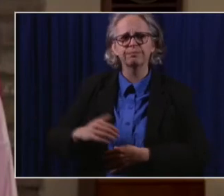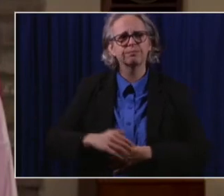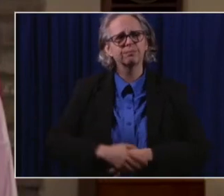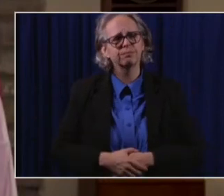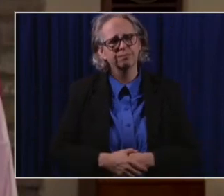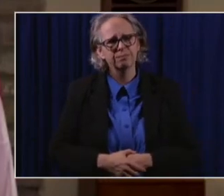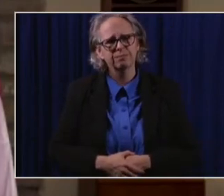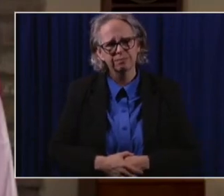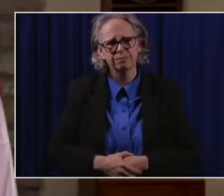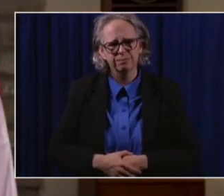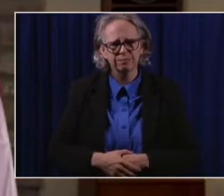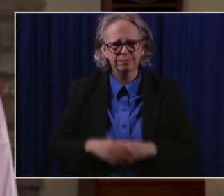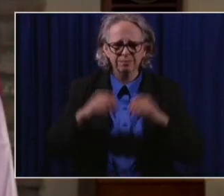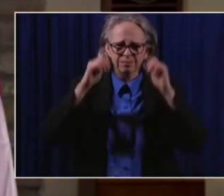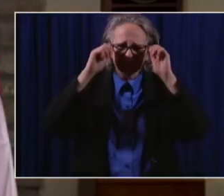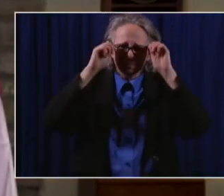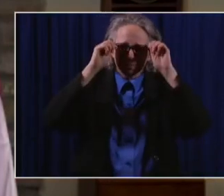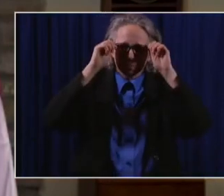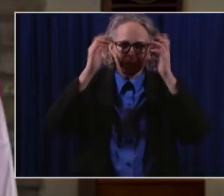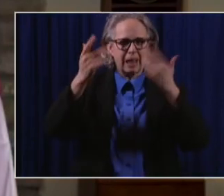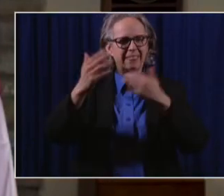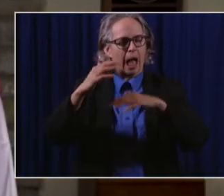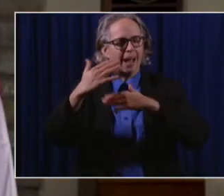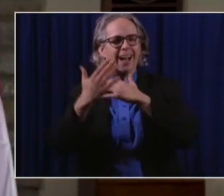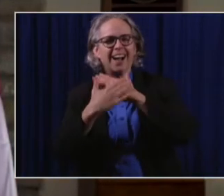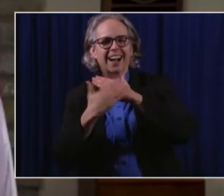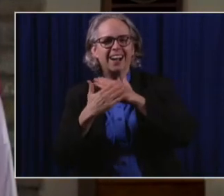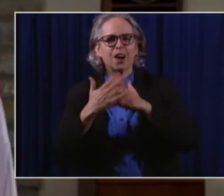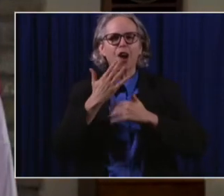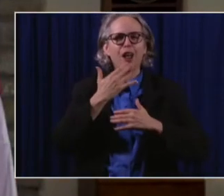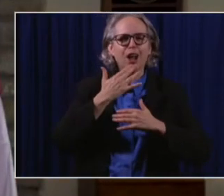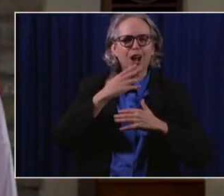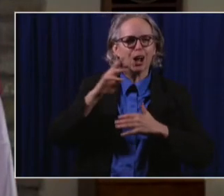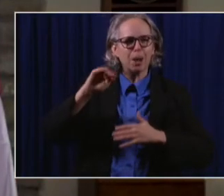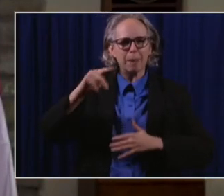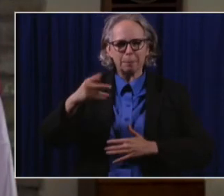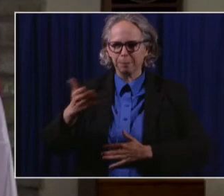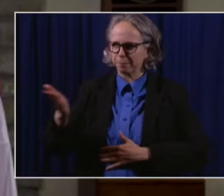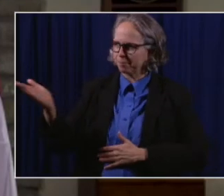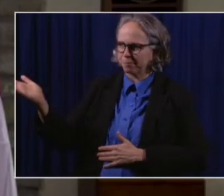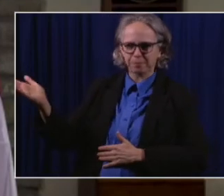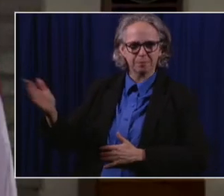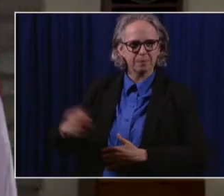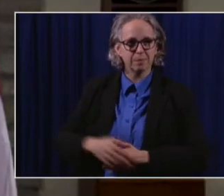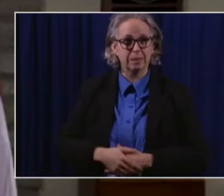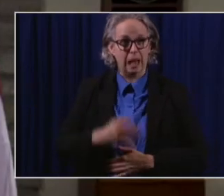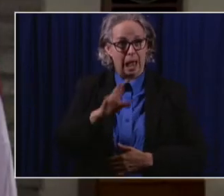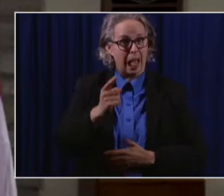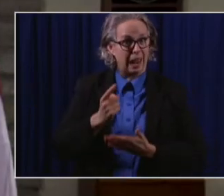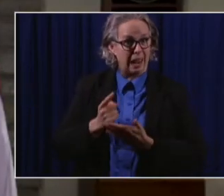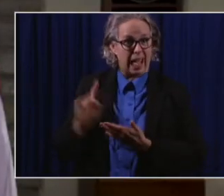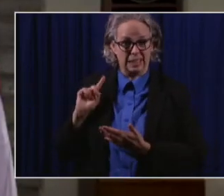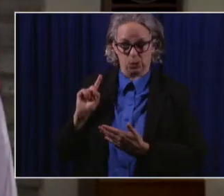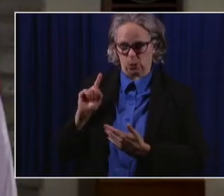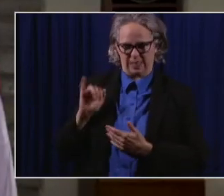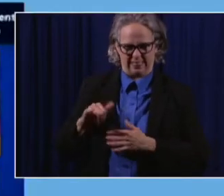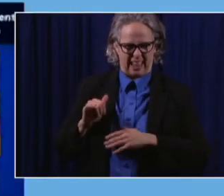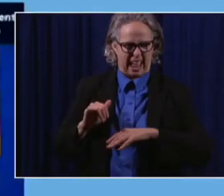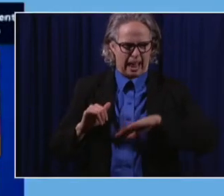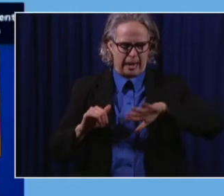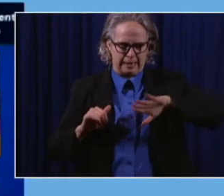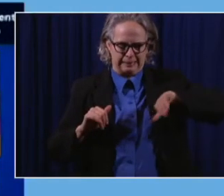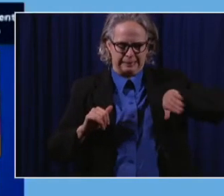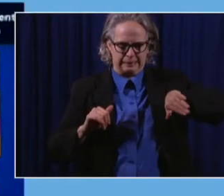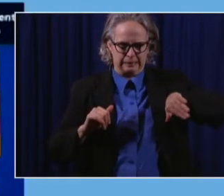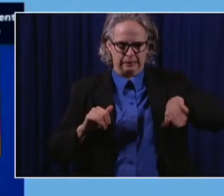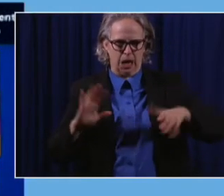This is our advisory. Last week, this is what the state looks like this week. Let's go to